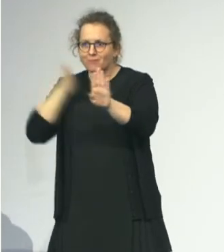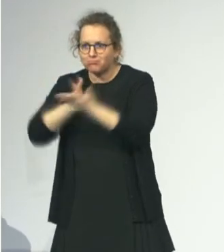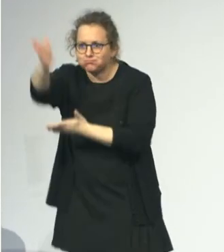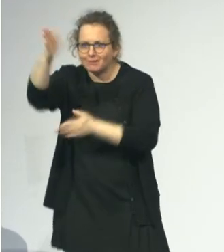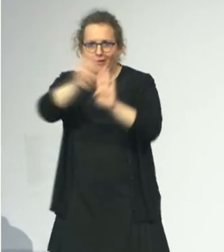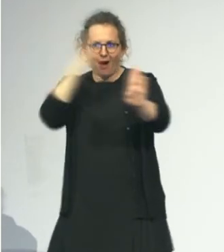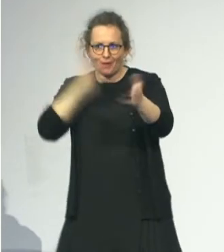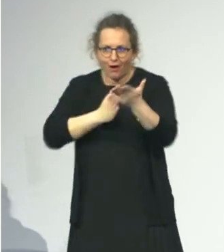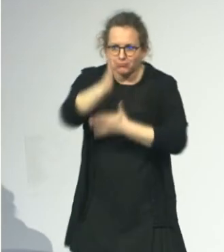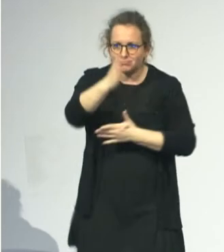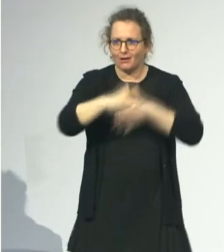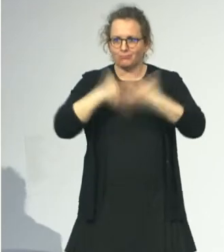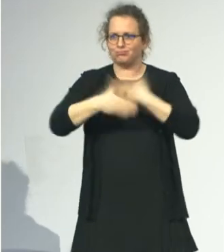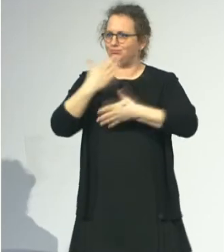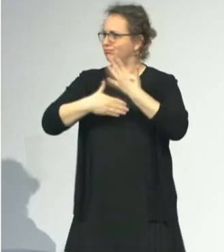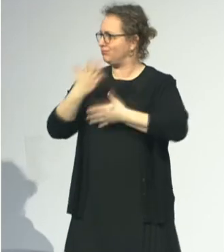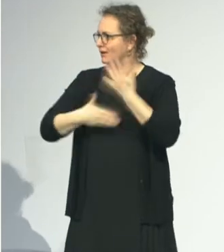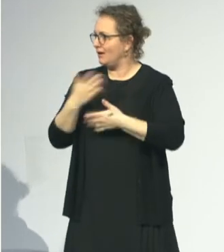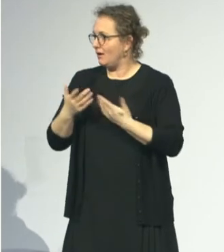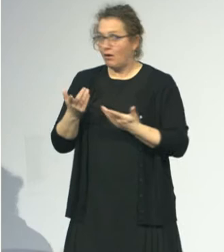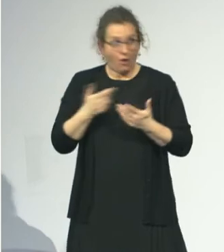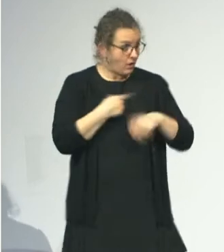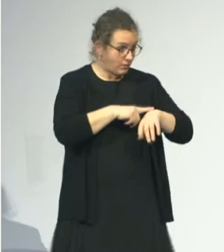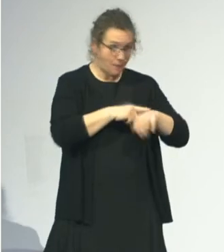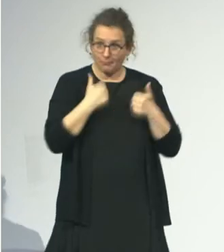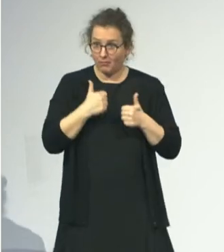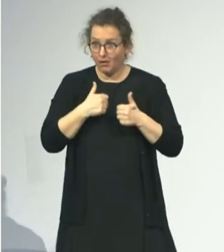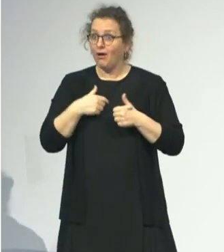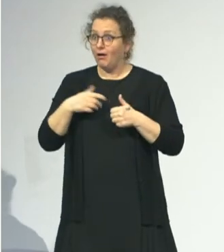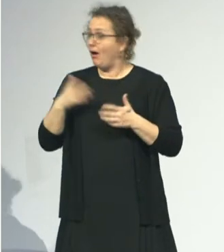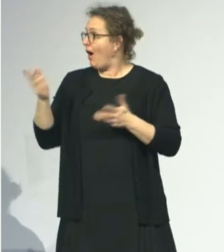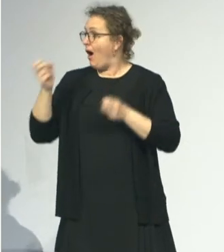But the amazing thing is that...